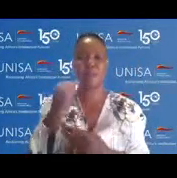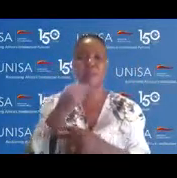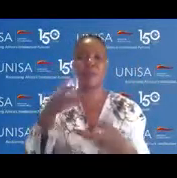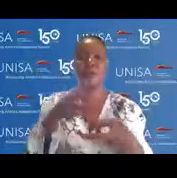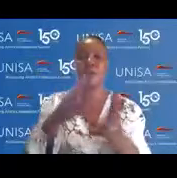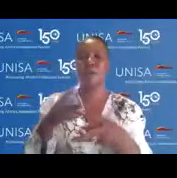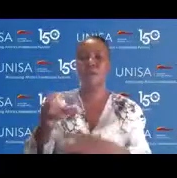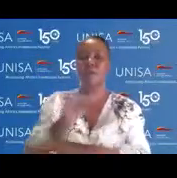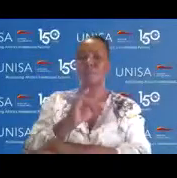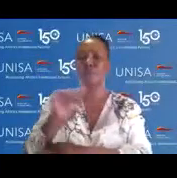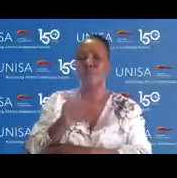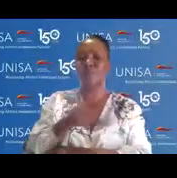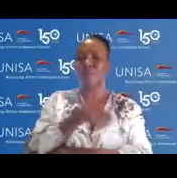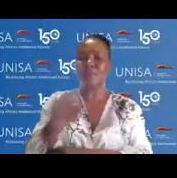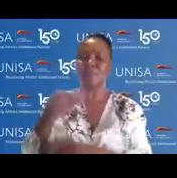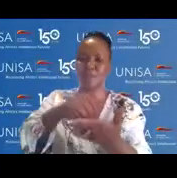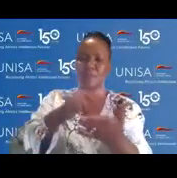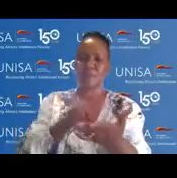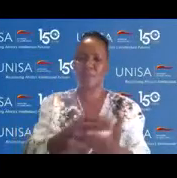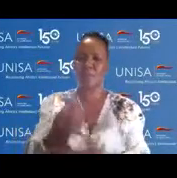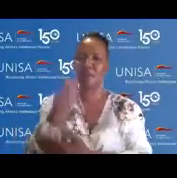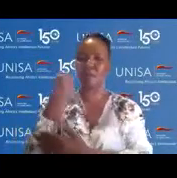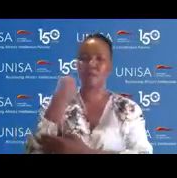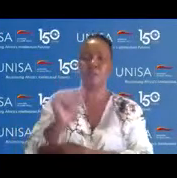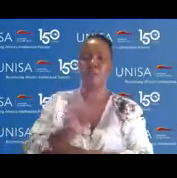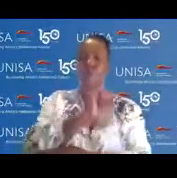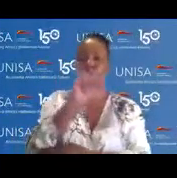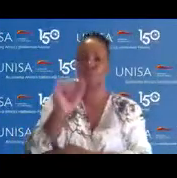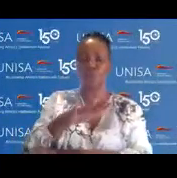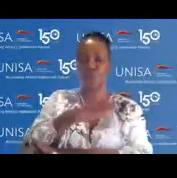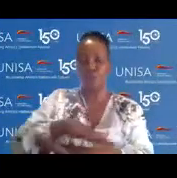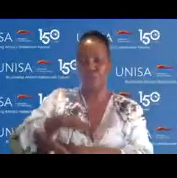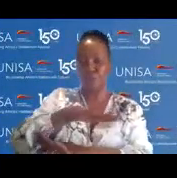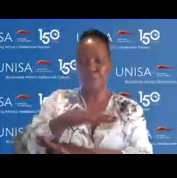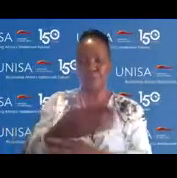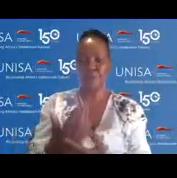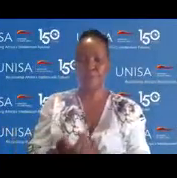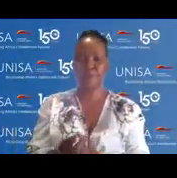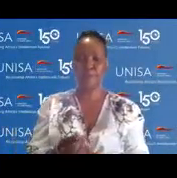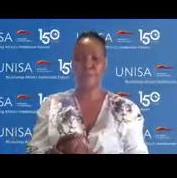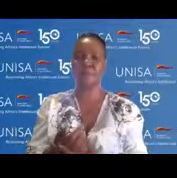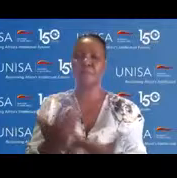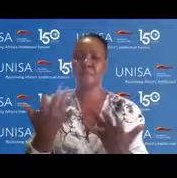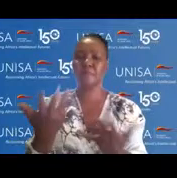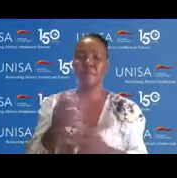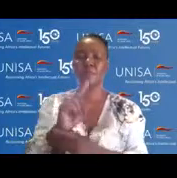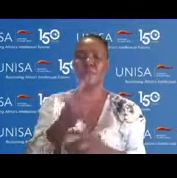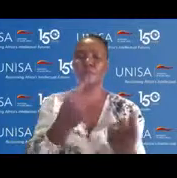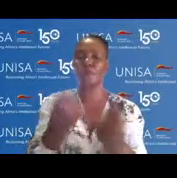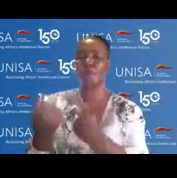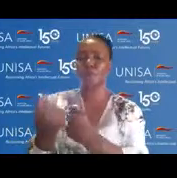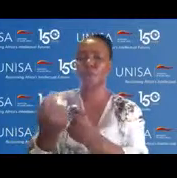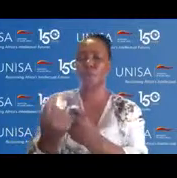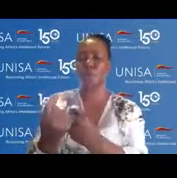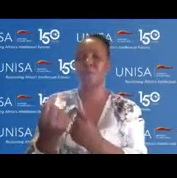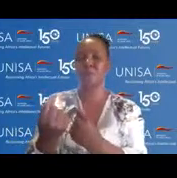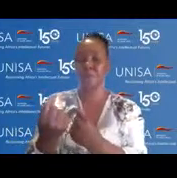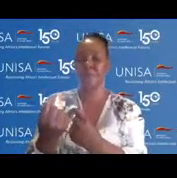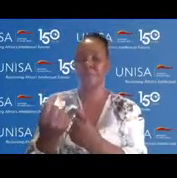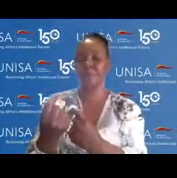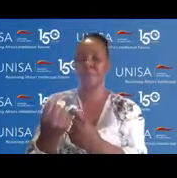is actually eating up all my space. All right, so what can I do? Right, let me go